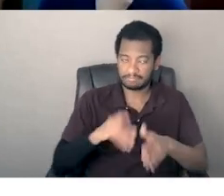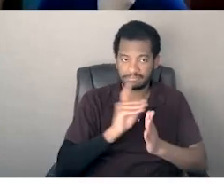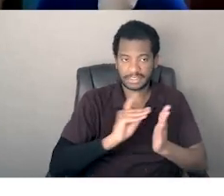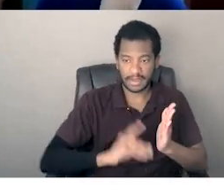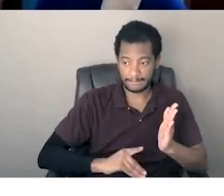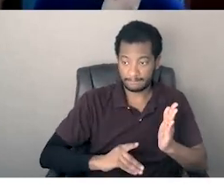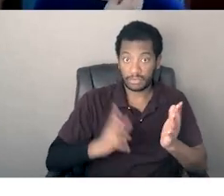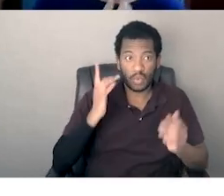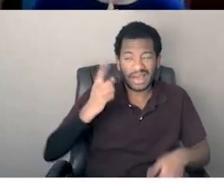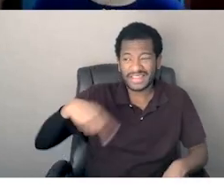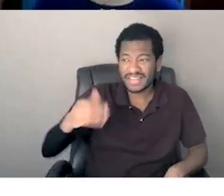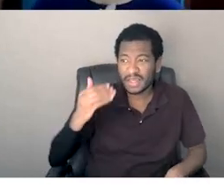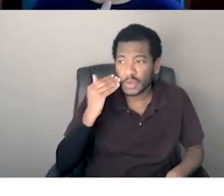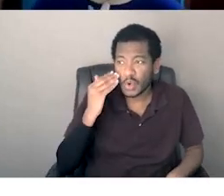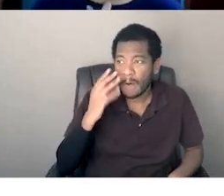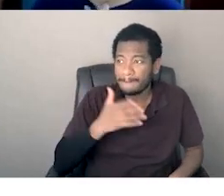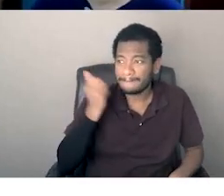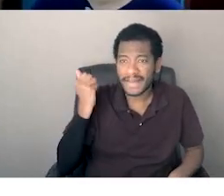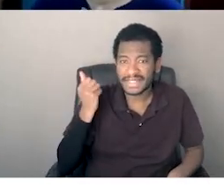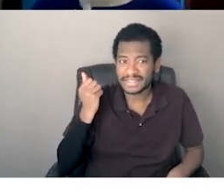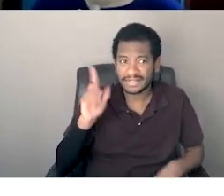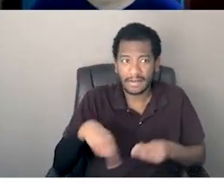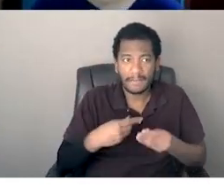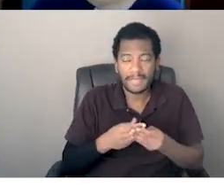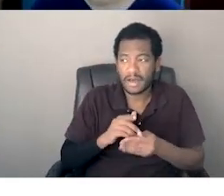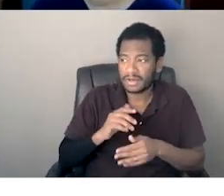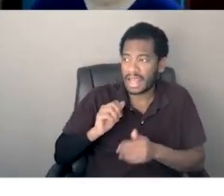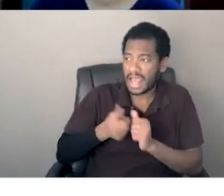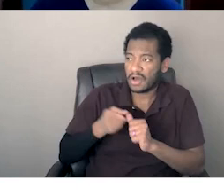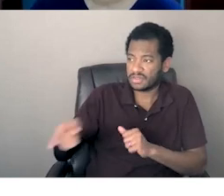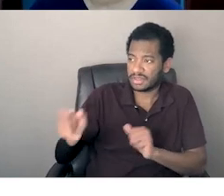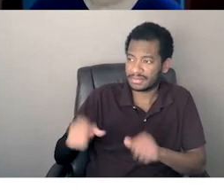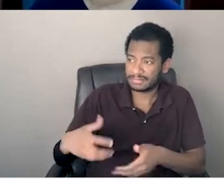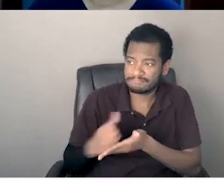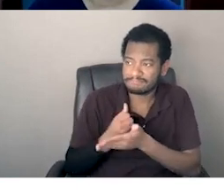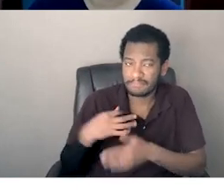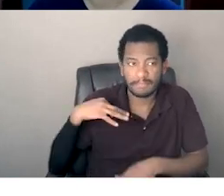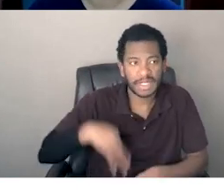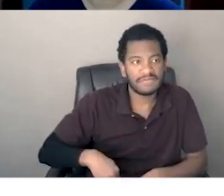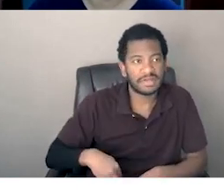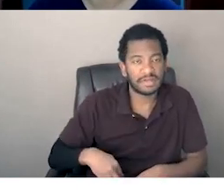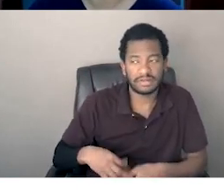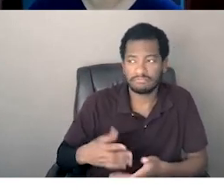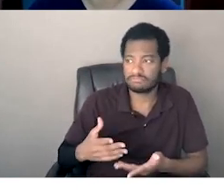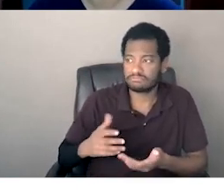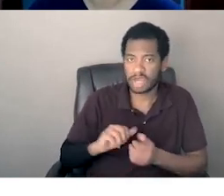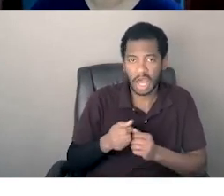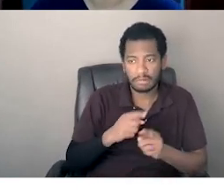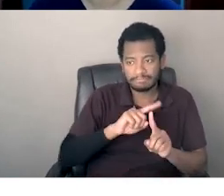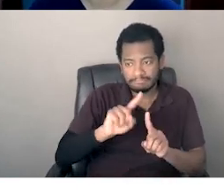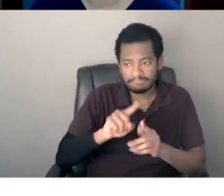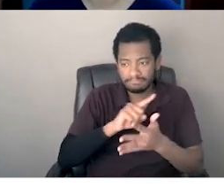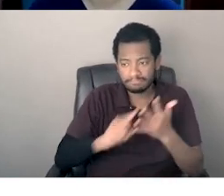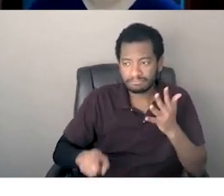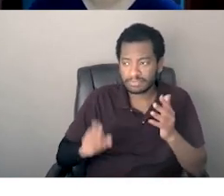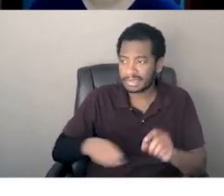will affect them, what will affect their domains of well-being, and how to fix it,